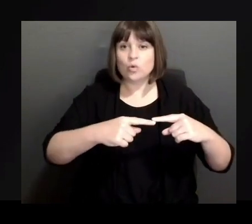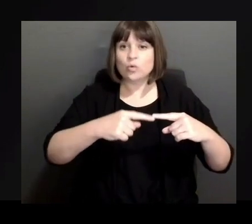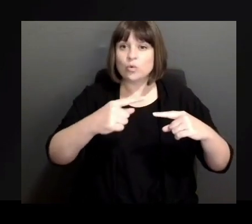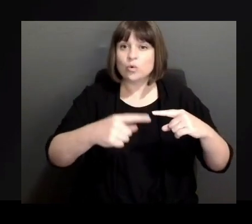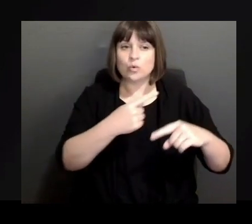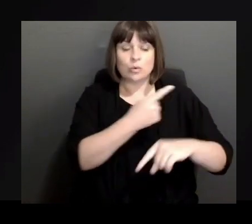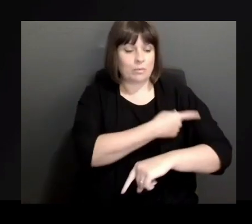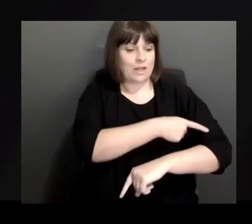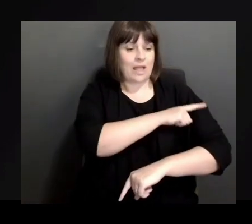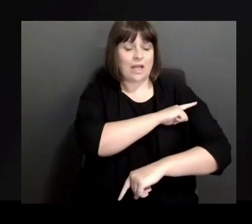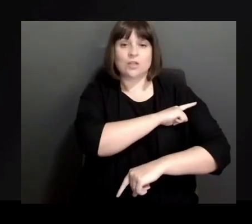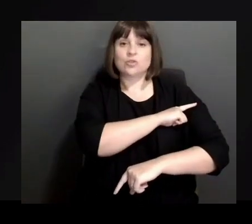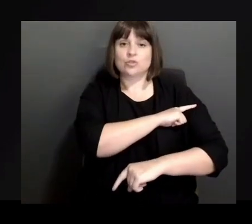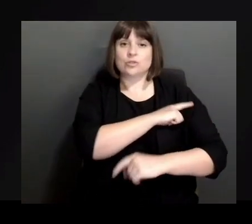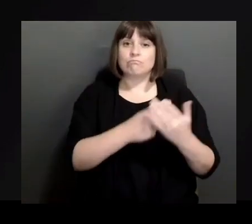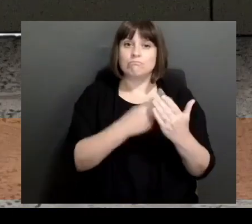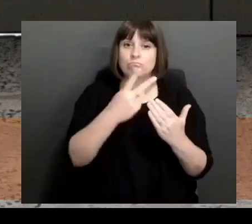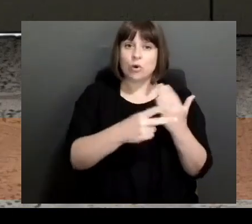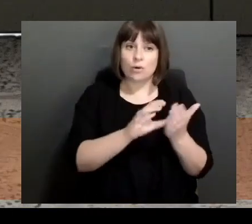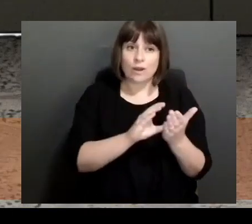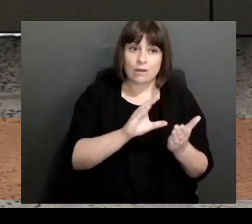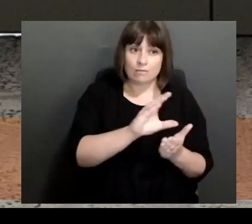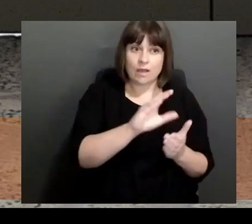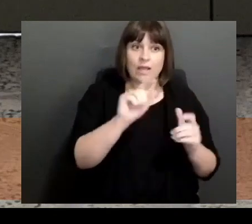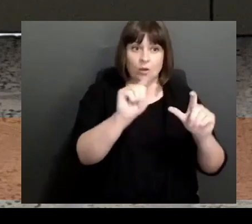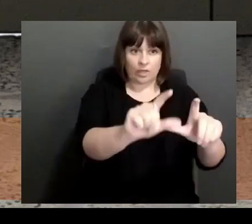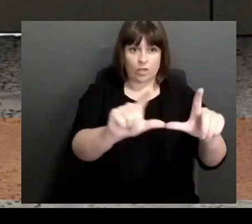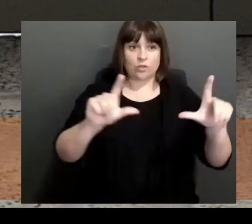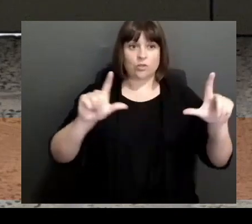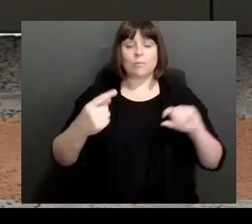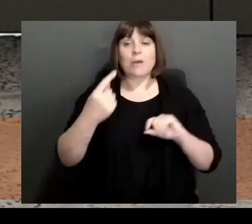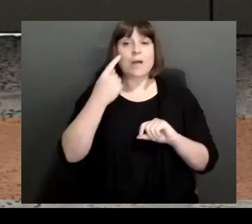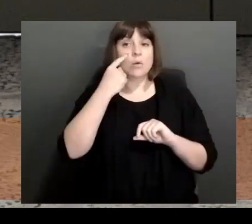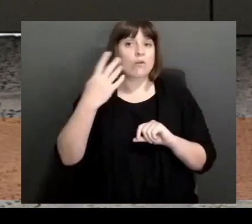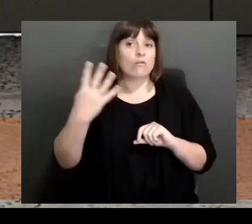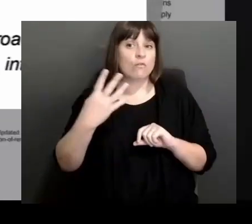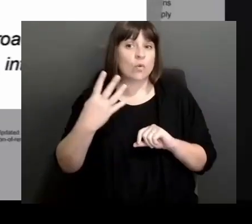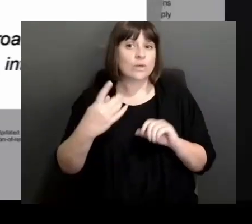So could we zoom in on 14 A and B?